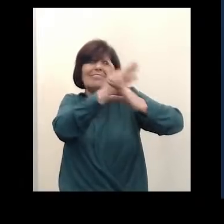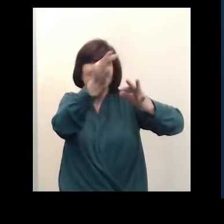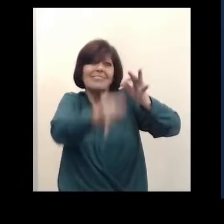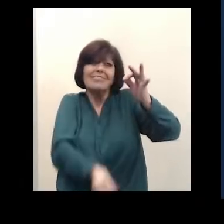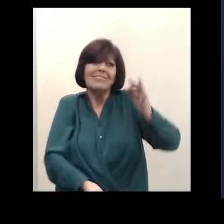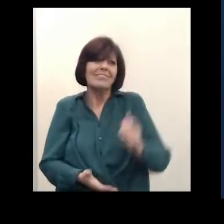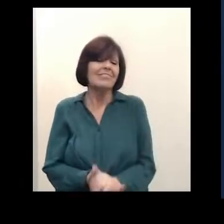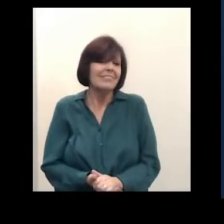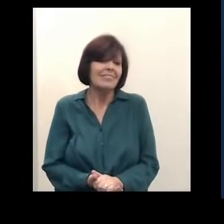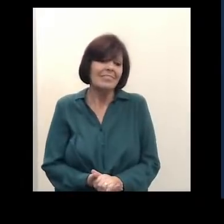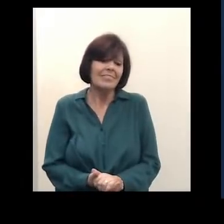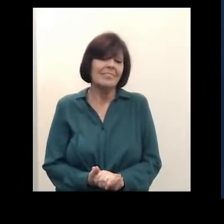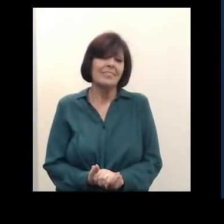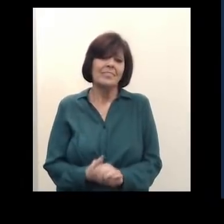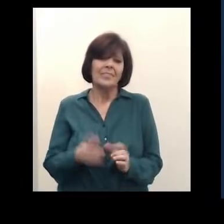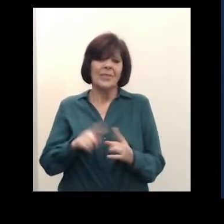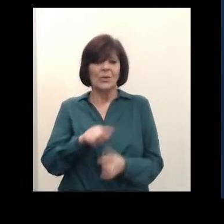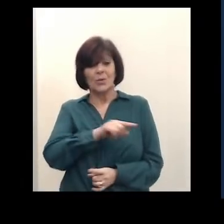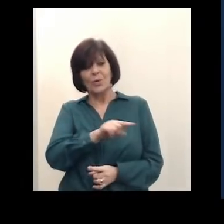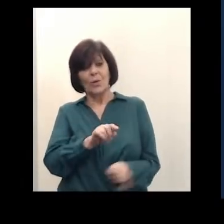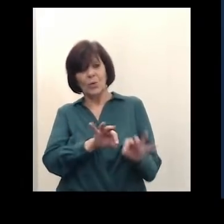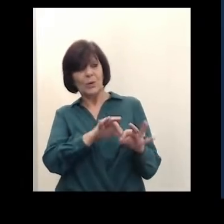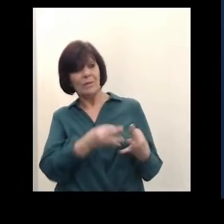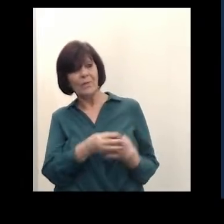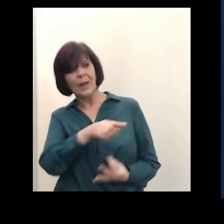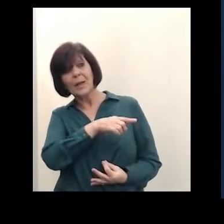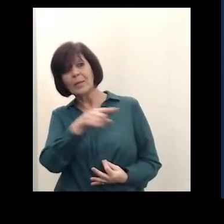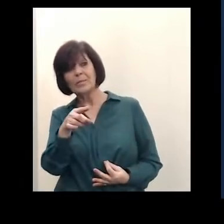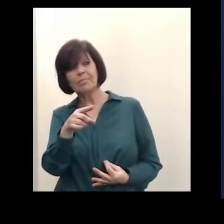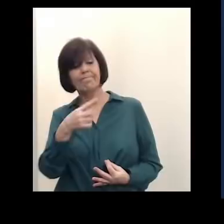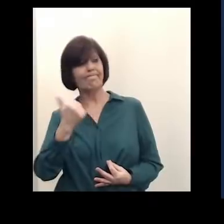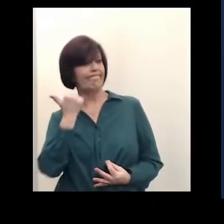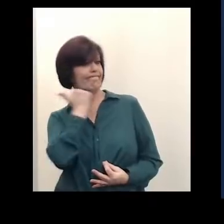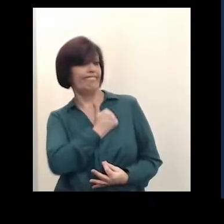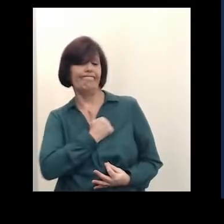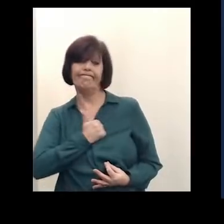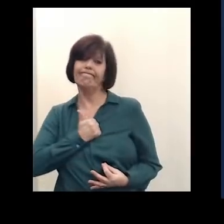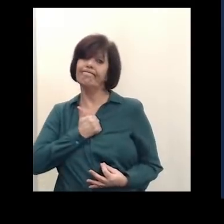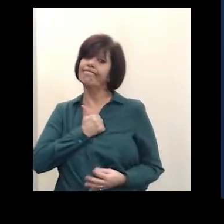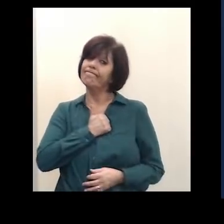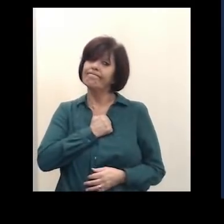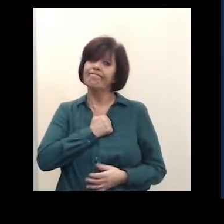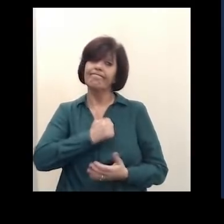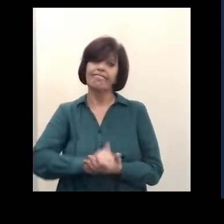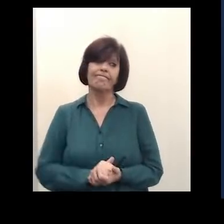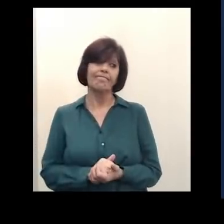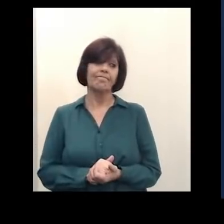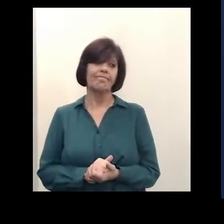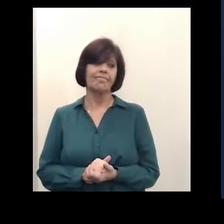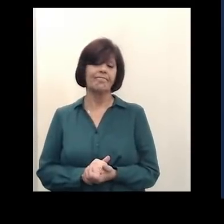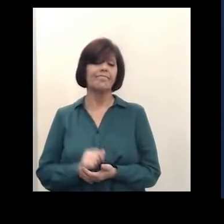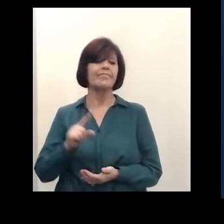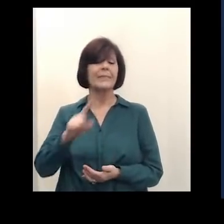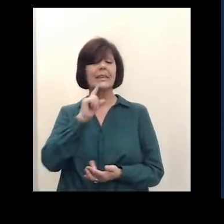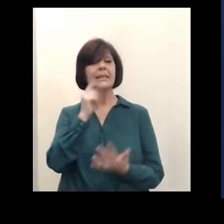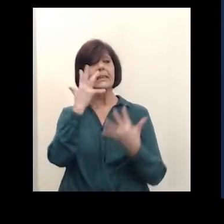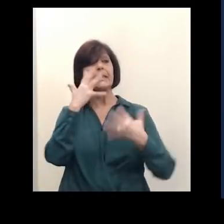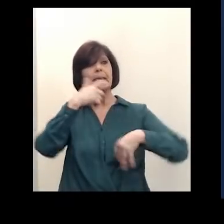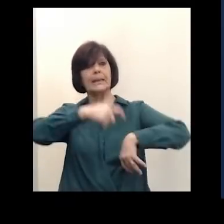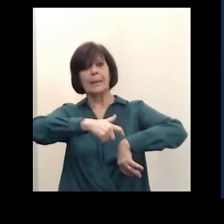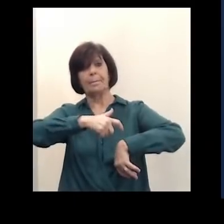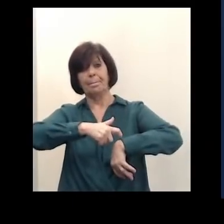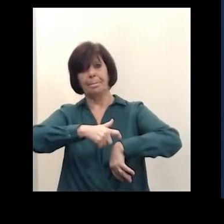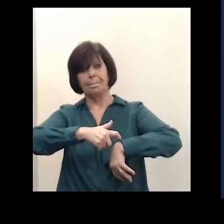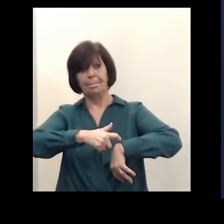to those families of the loved ones, you have my deepest condolences. This is a very sad time to have any